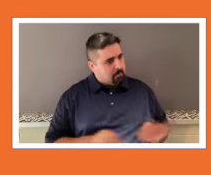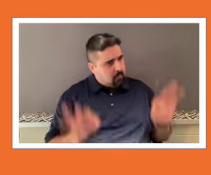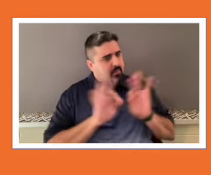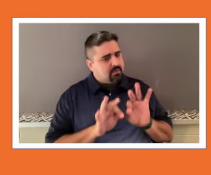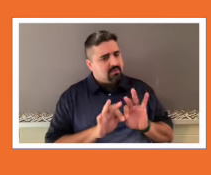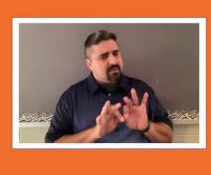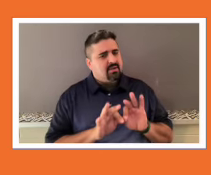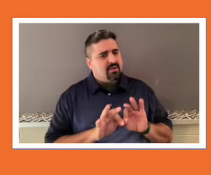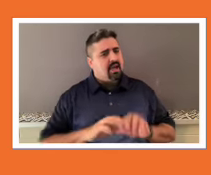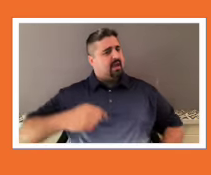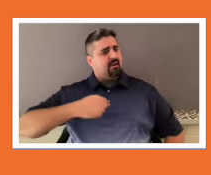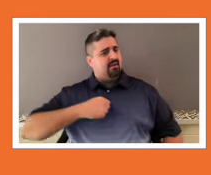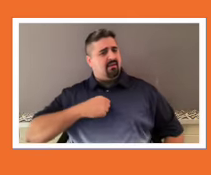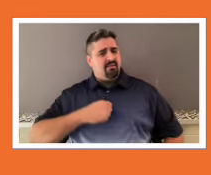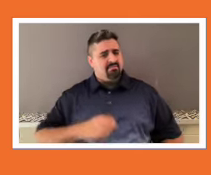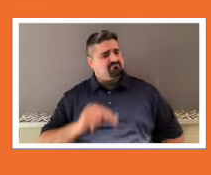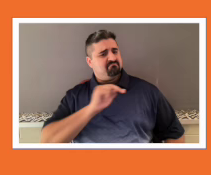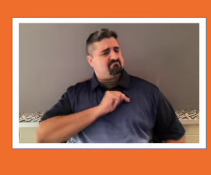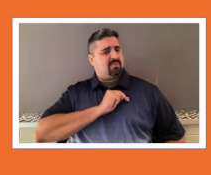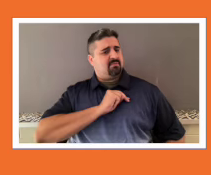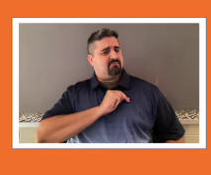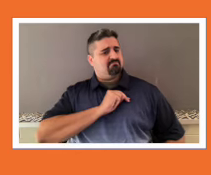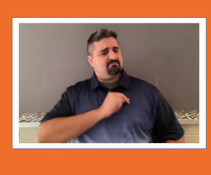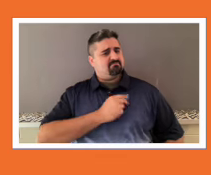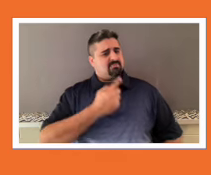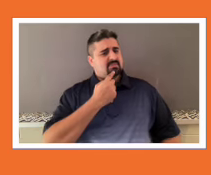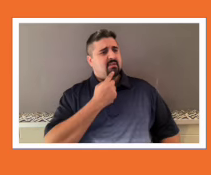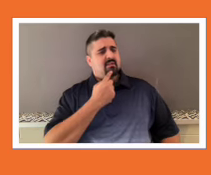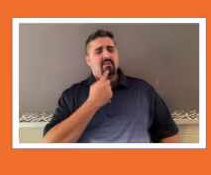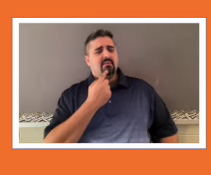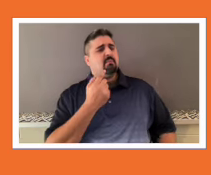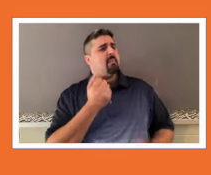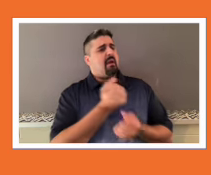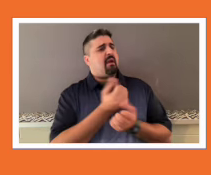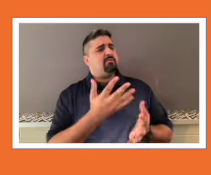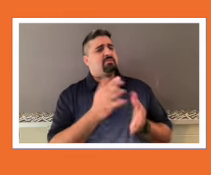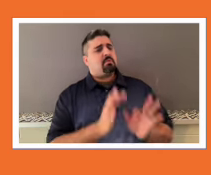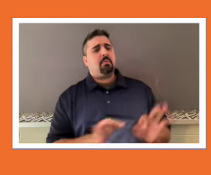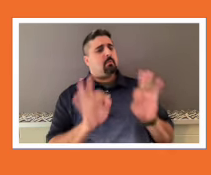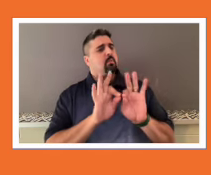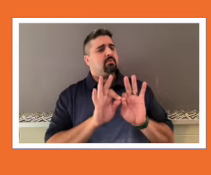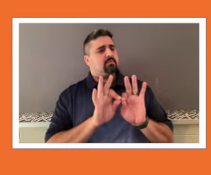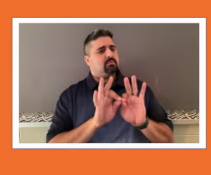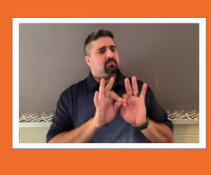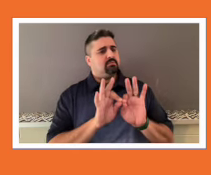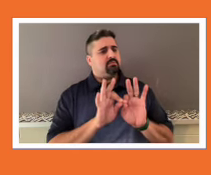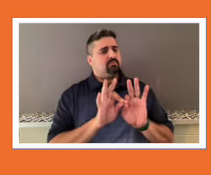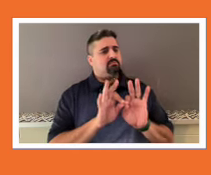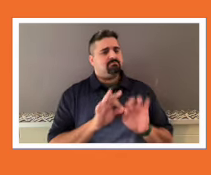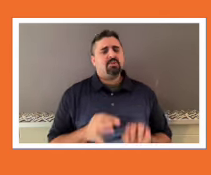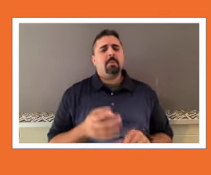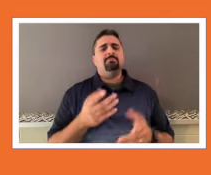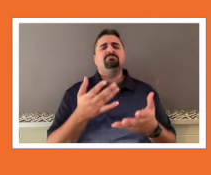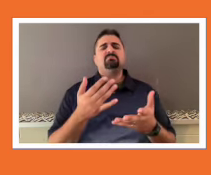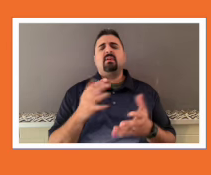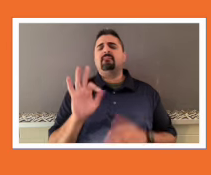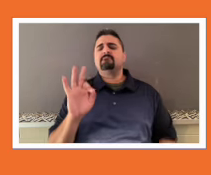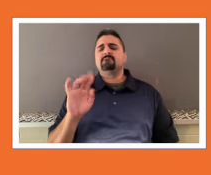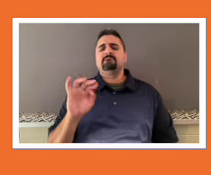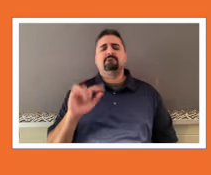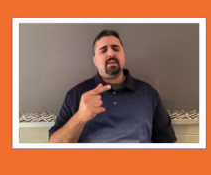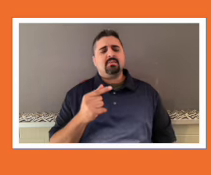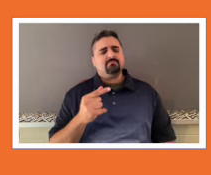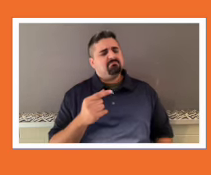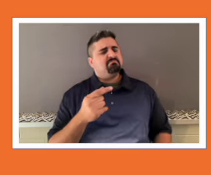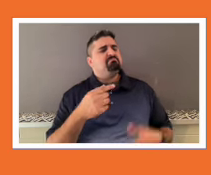Everybody and everything counts, I said. I, Nate the Great, say that everything counts. Tell